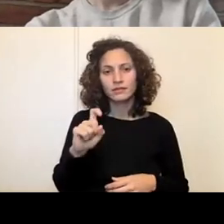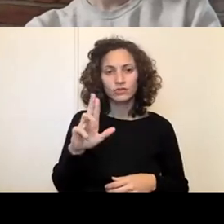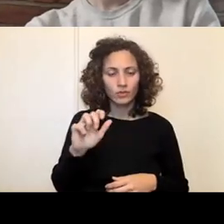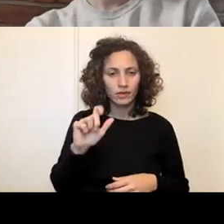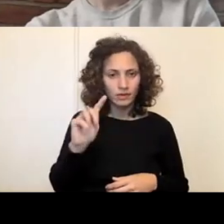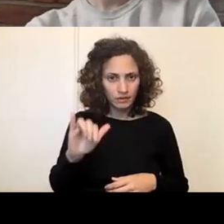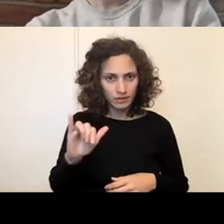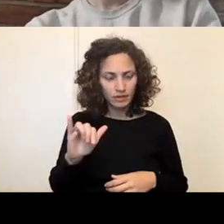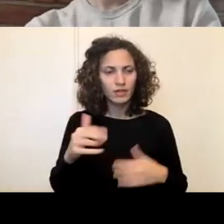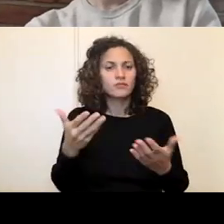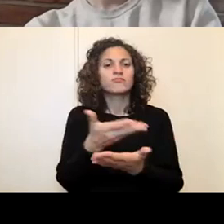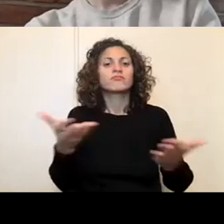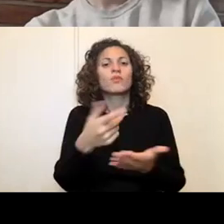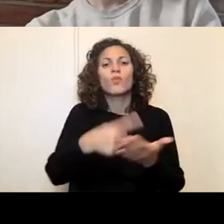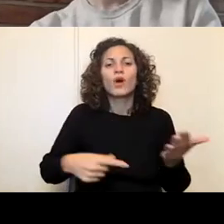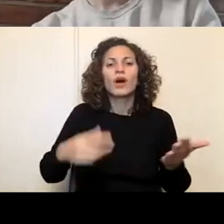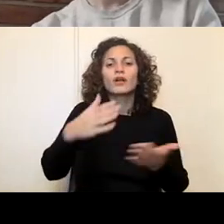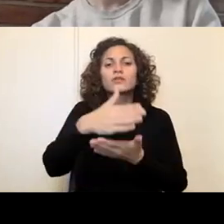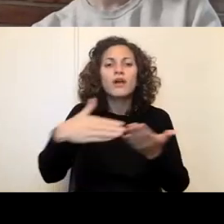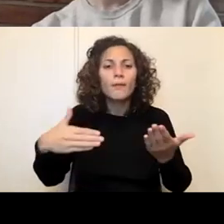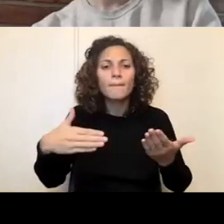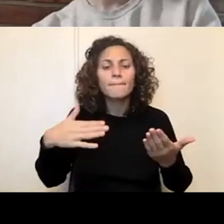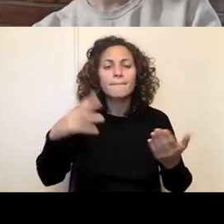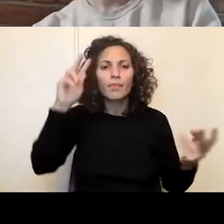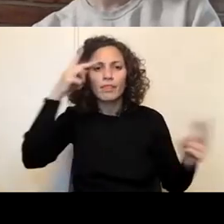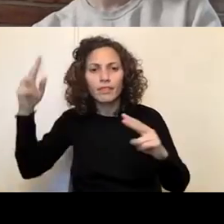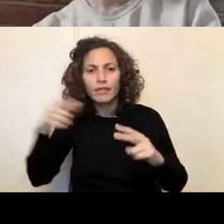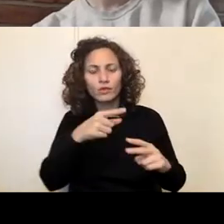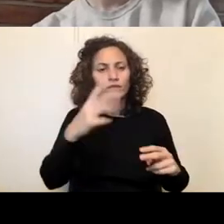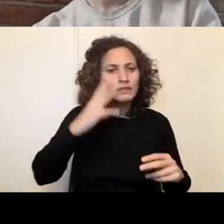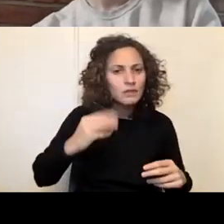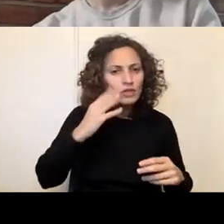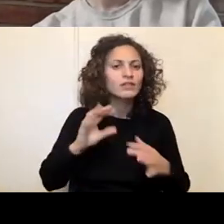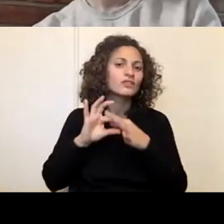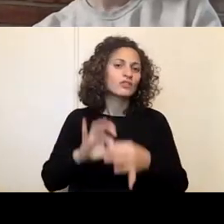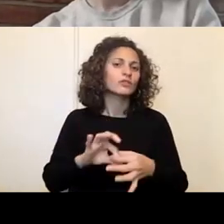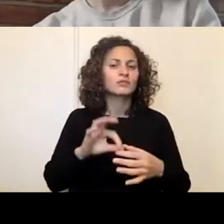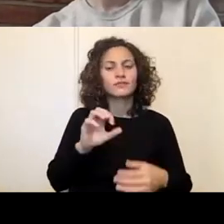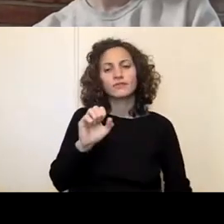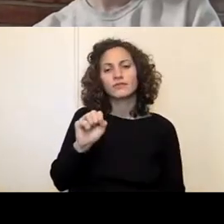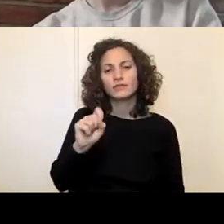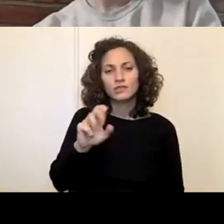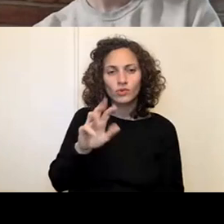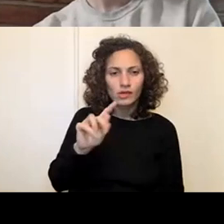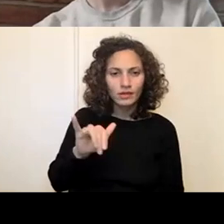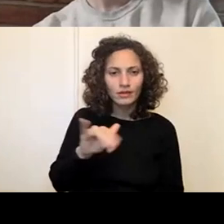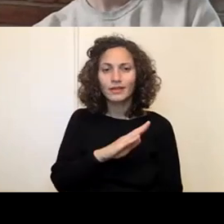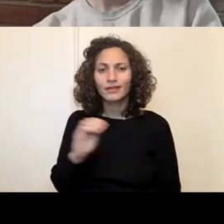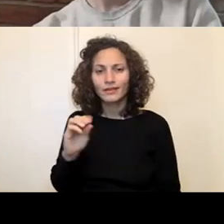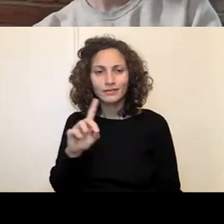are some misconceptions that you've experienced regarding sexuality and disability?